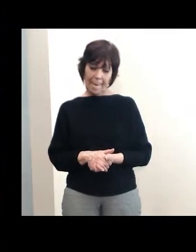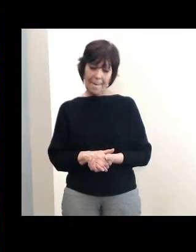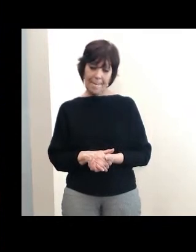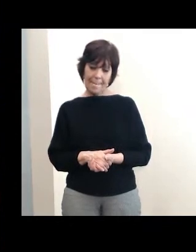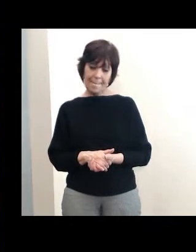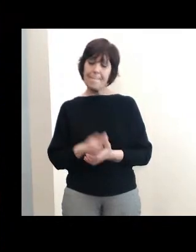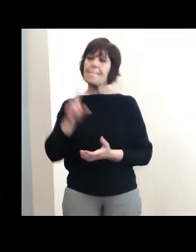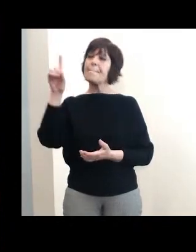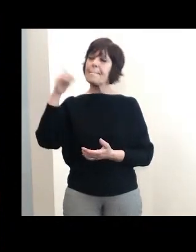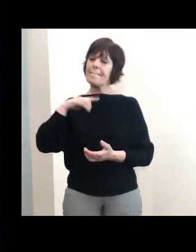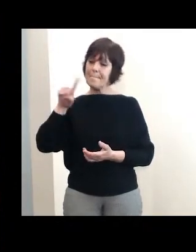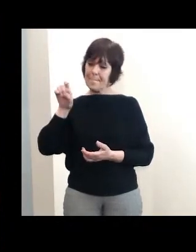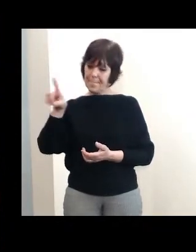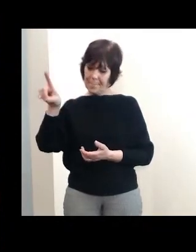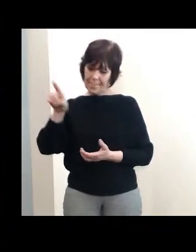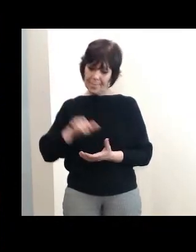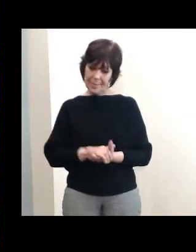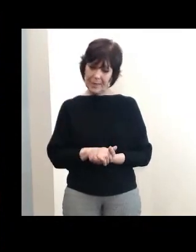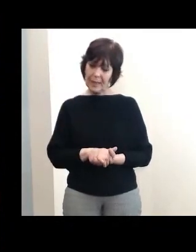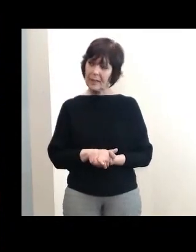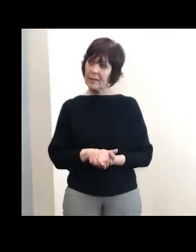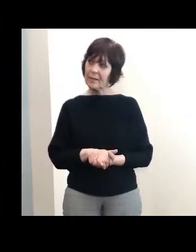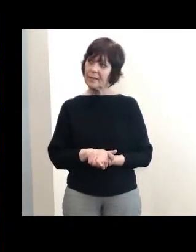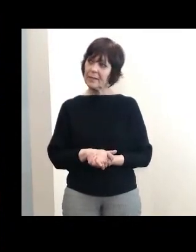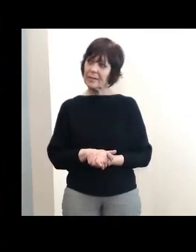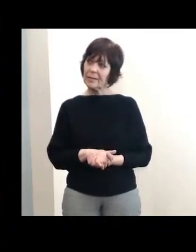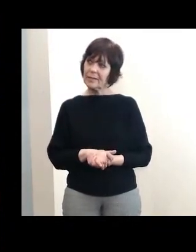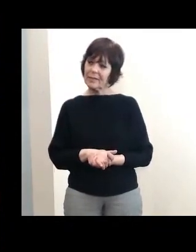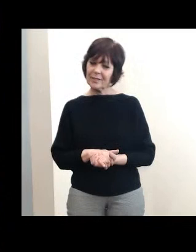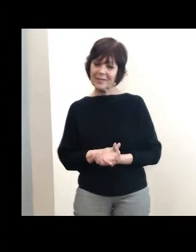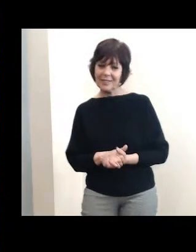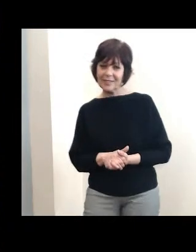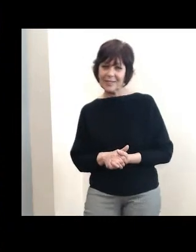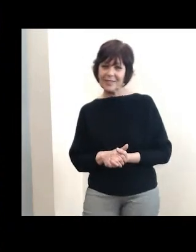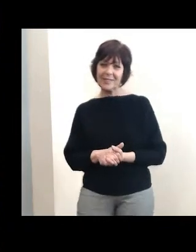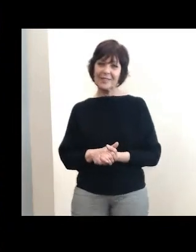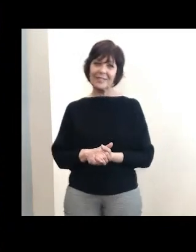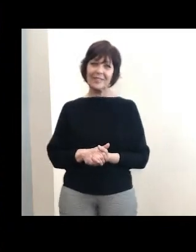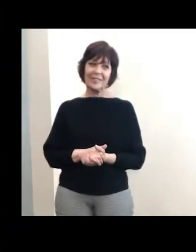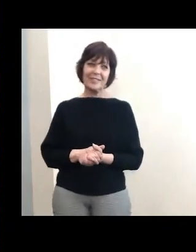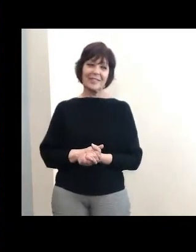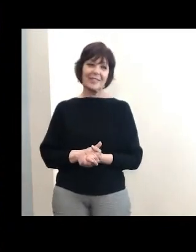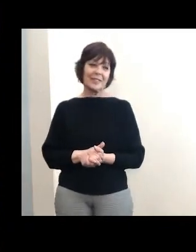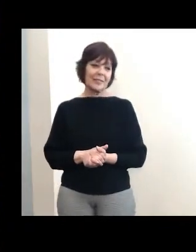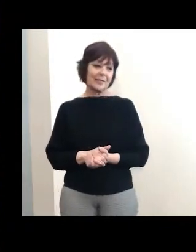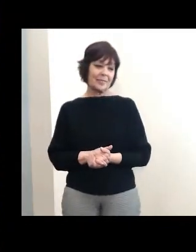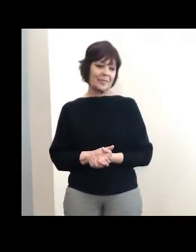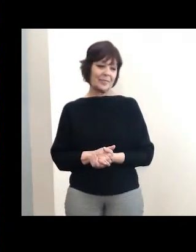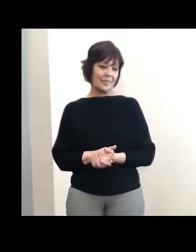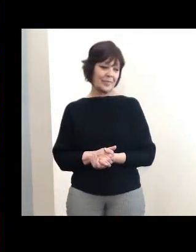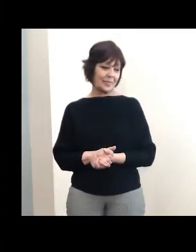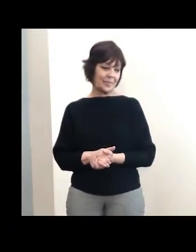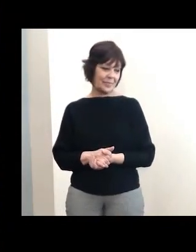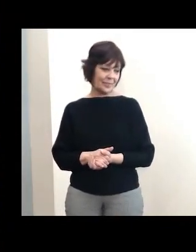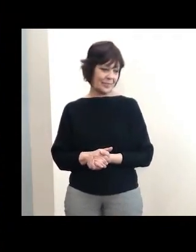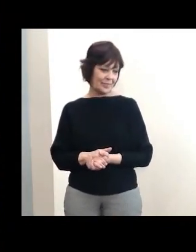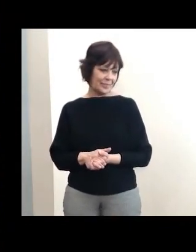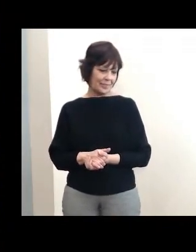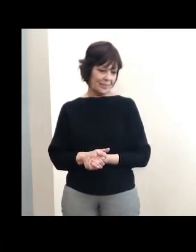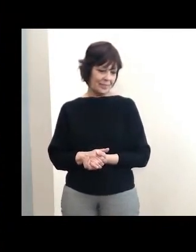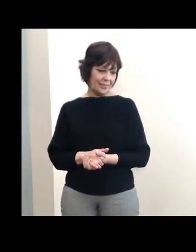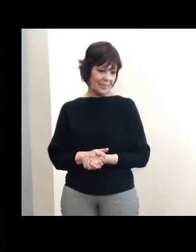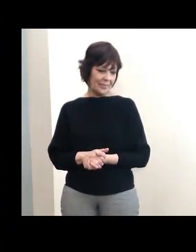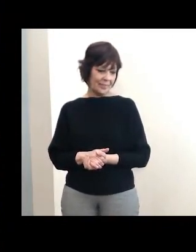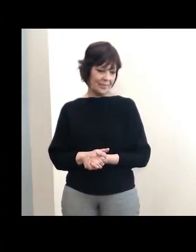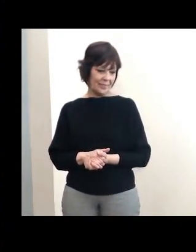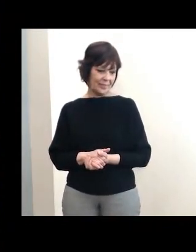If not, I have another question. we'll start at the top. We'll start at the top, and we'll go one more round.